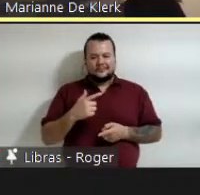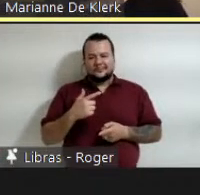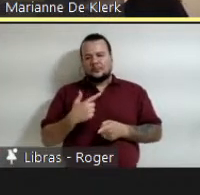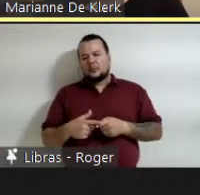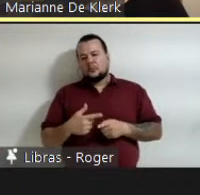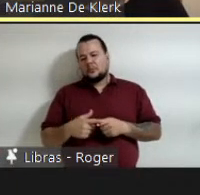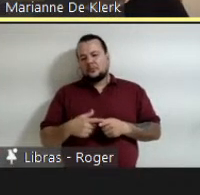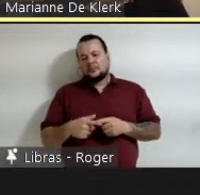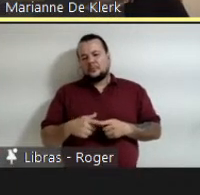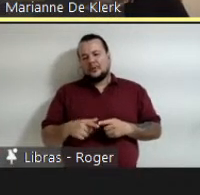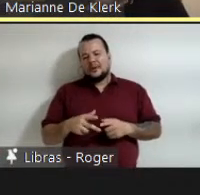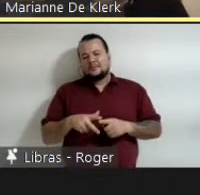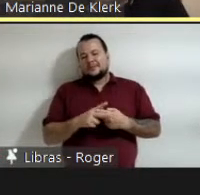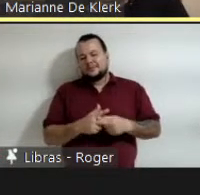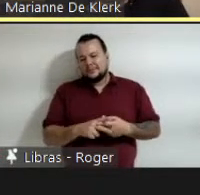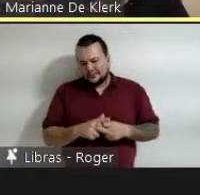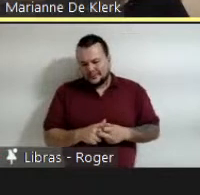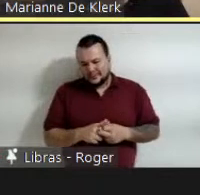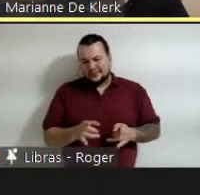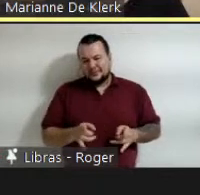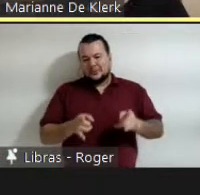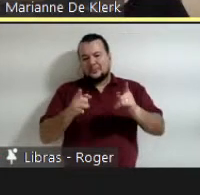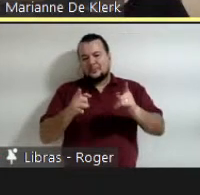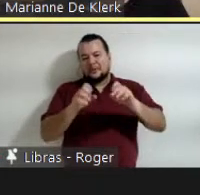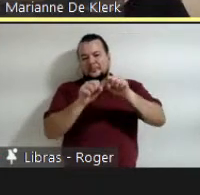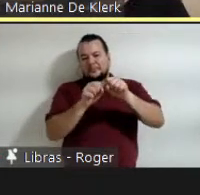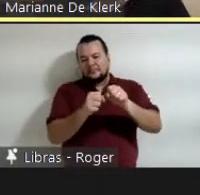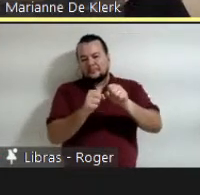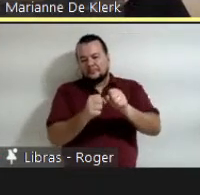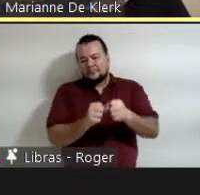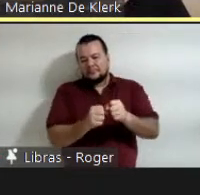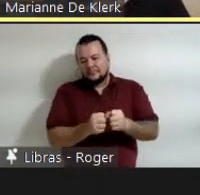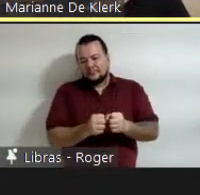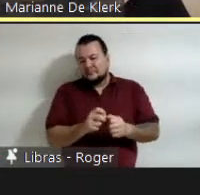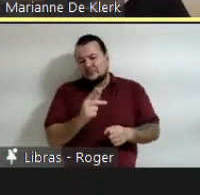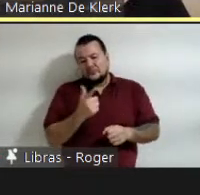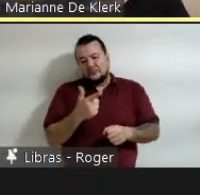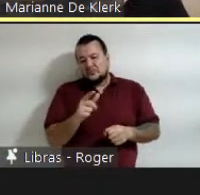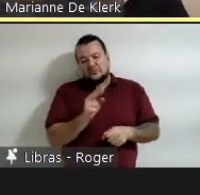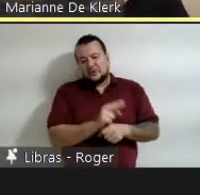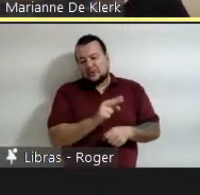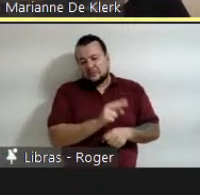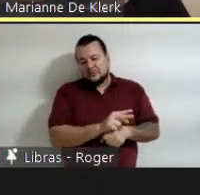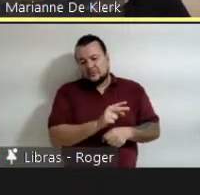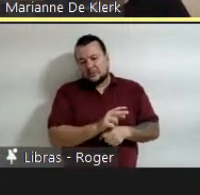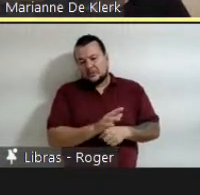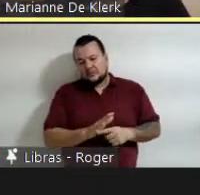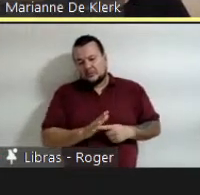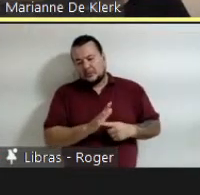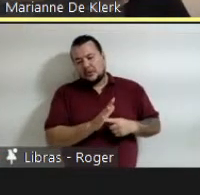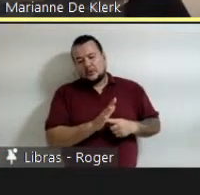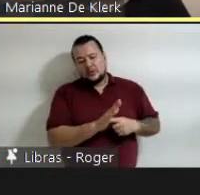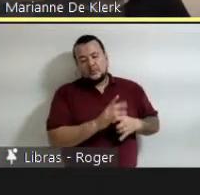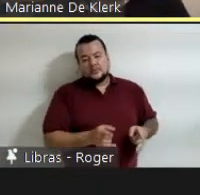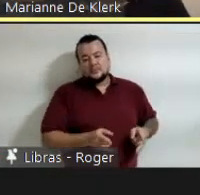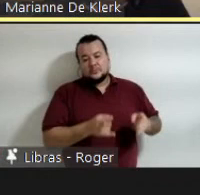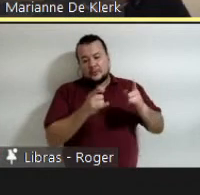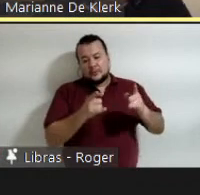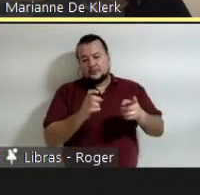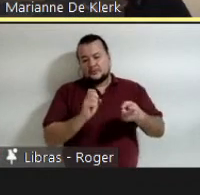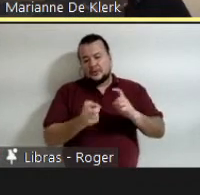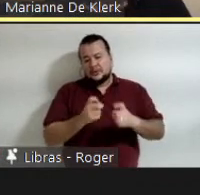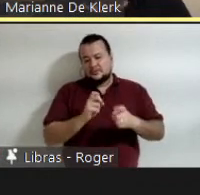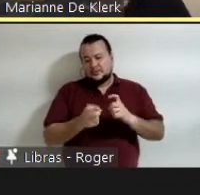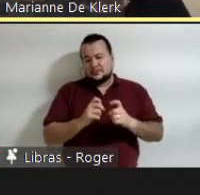finally, we get to the Transvaal Provincial Administration Building, which is a direct descendant of both